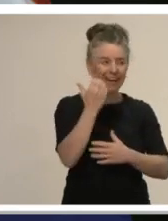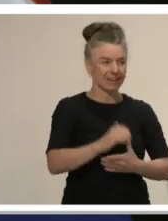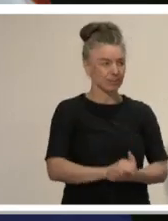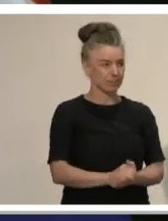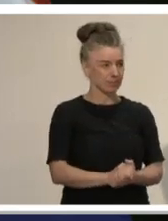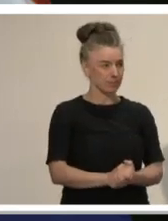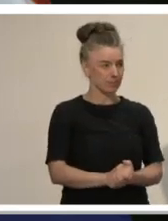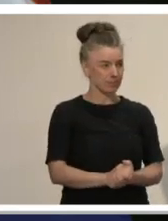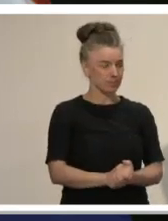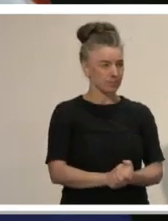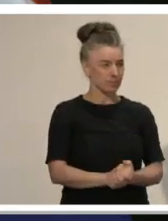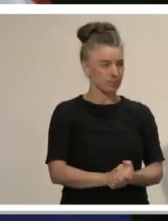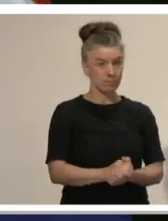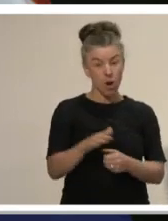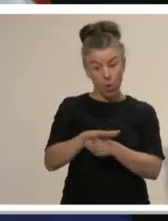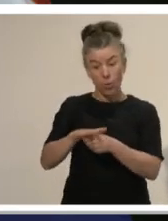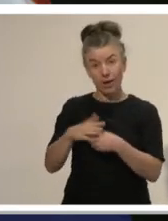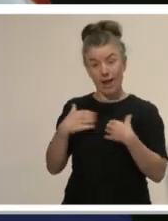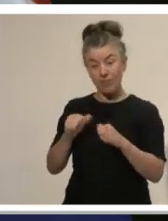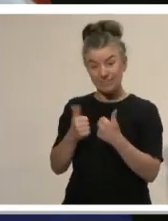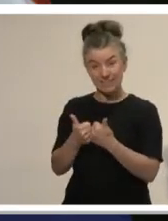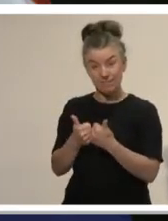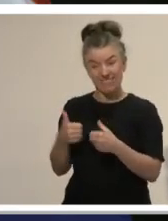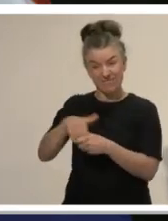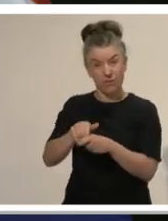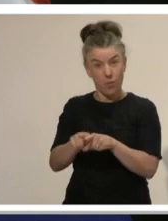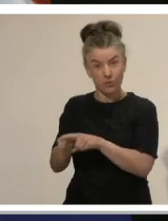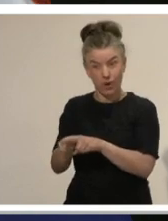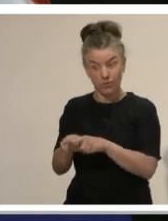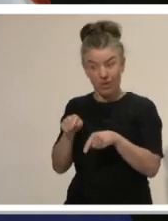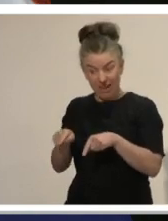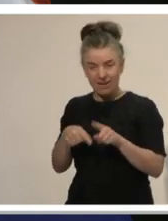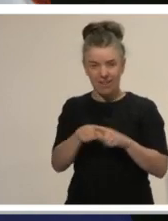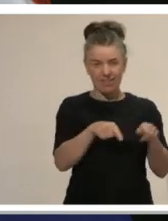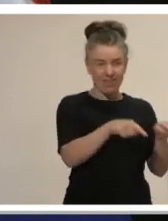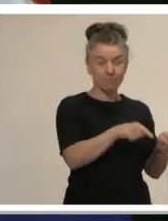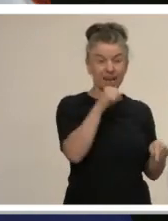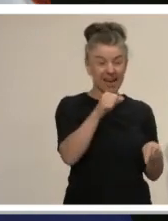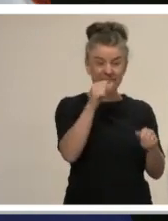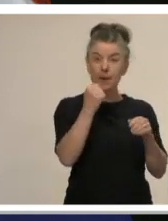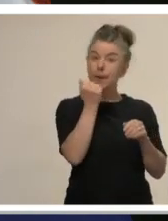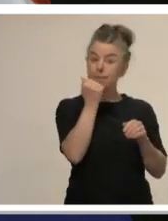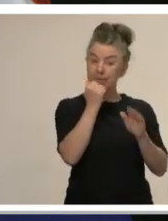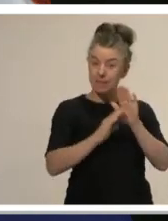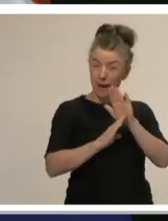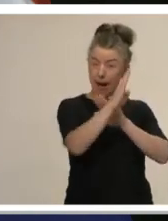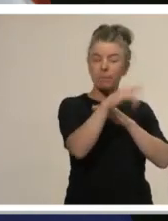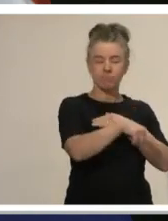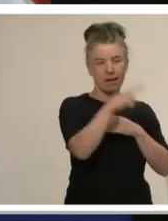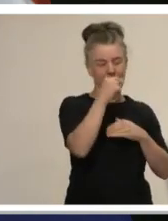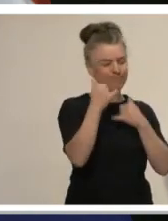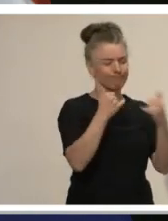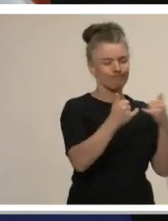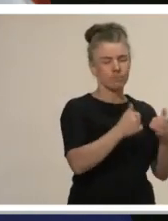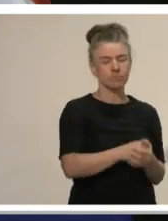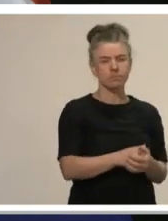that our local health teams are already able to manage. So surge capacity is there and it's ready, and we'll continue to invest in